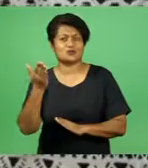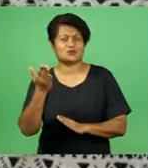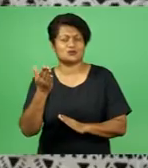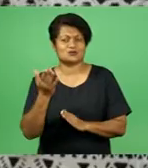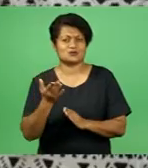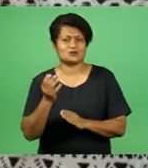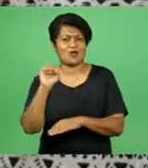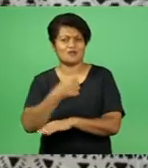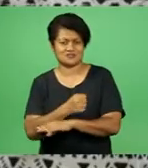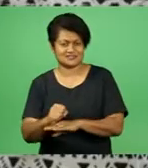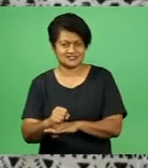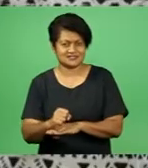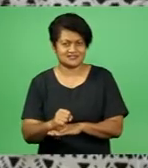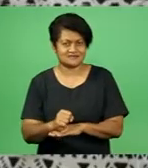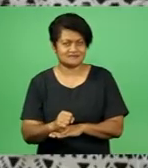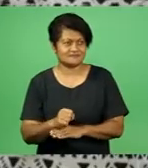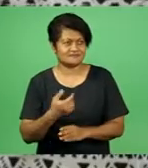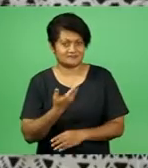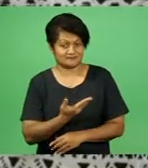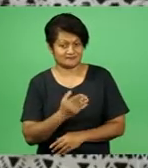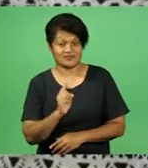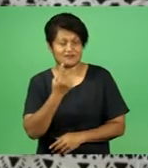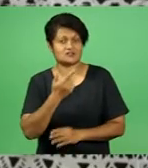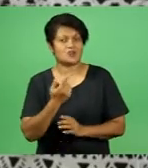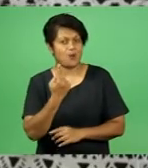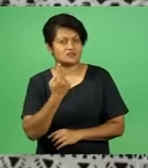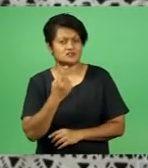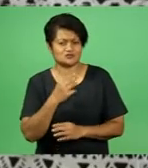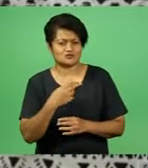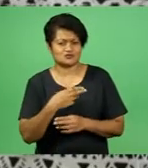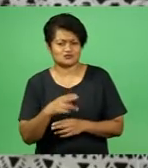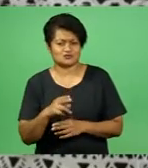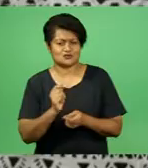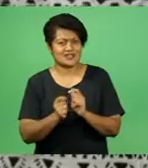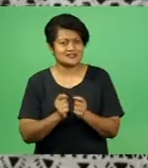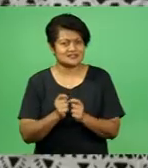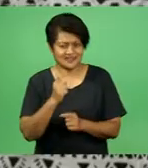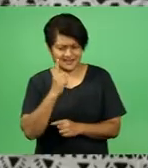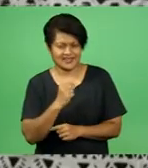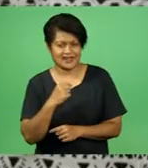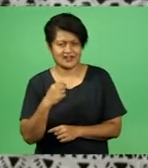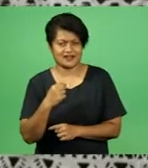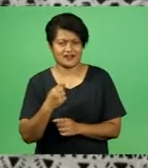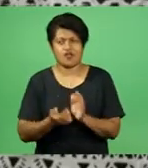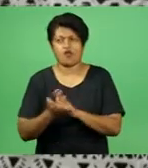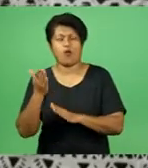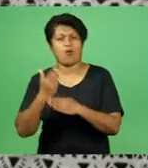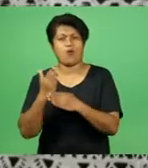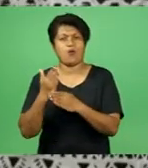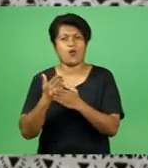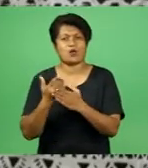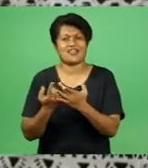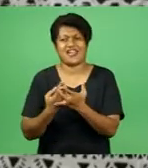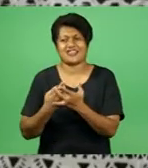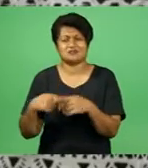UAE, they were the first ones to sit for the exam and pass there. So I felt really happy and excited. I was quite nervous when